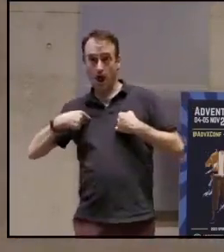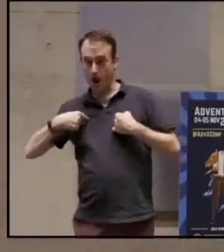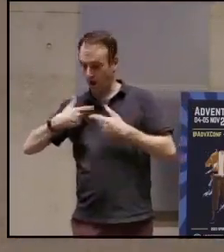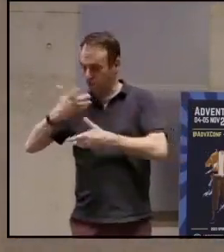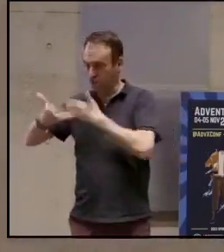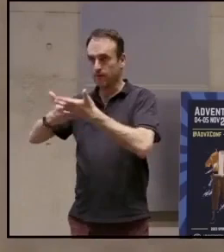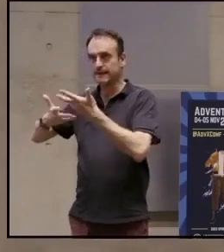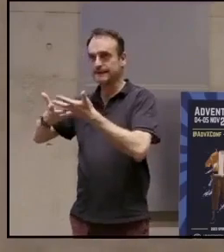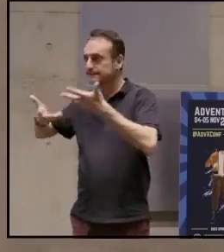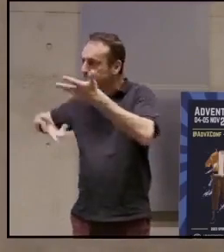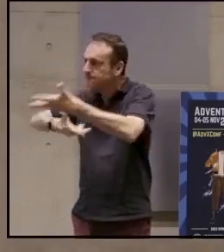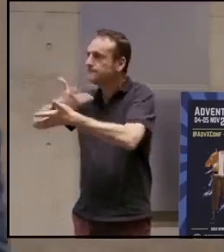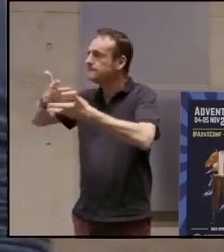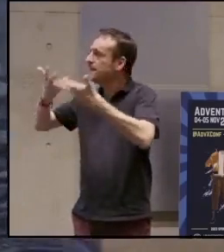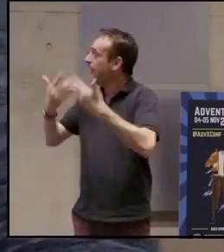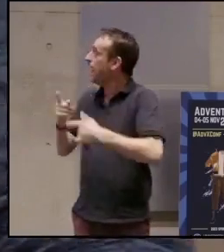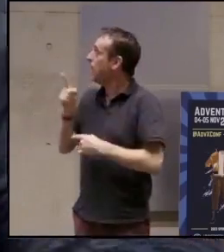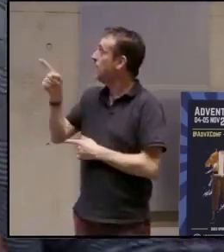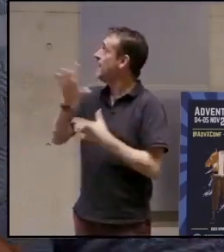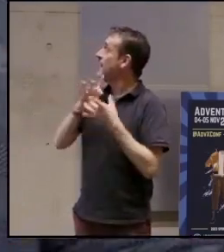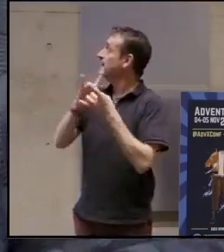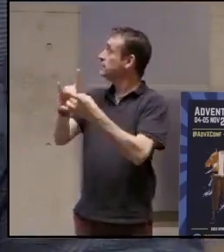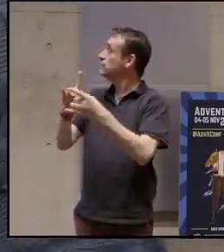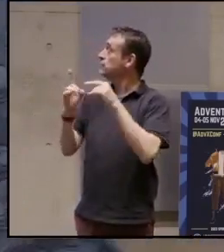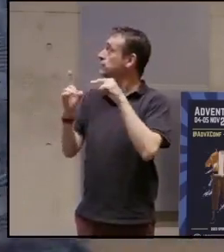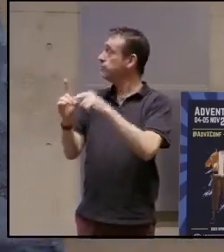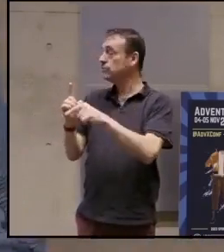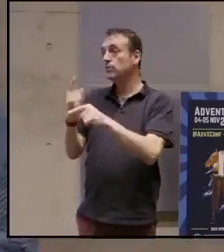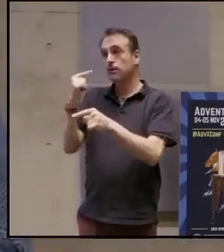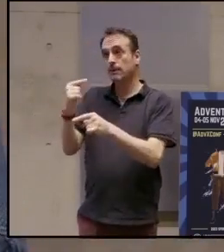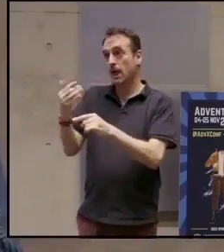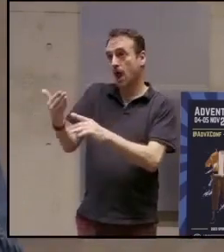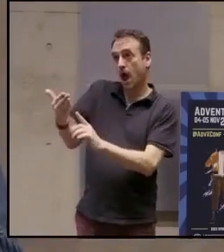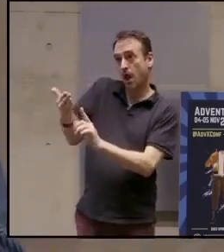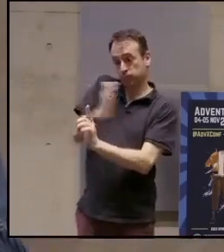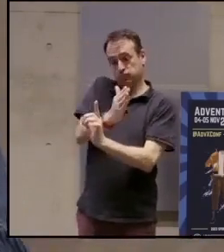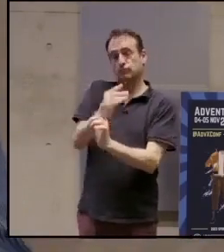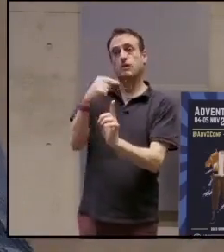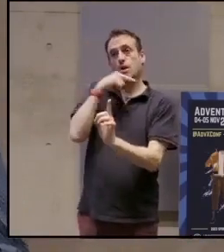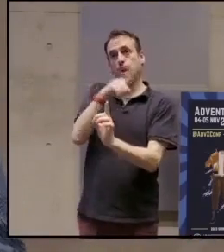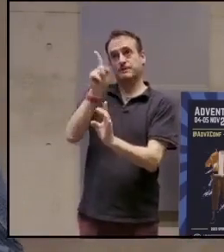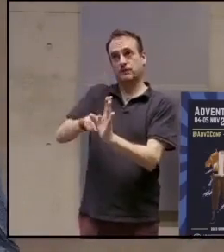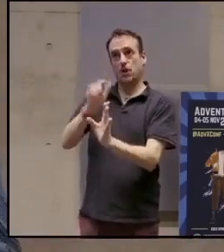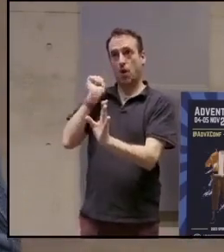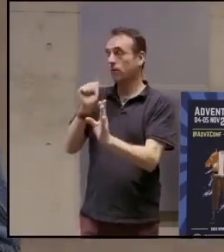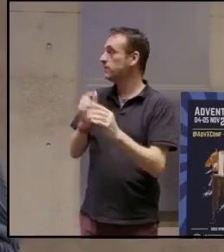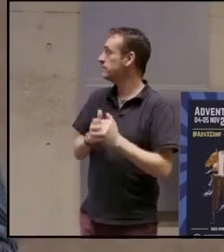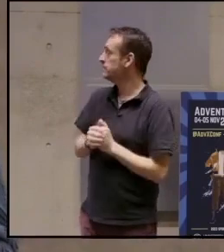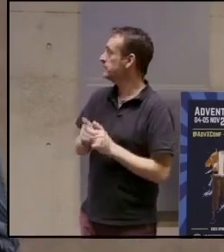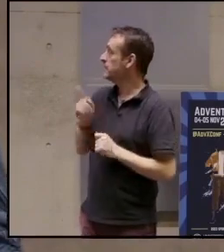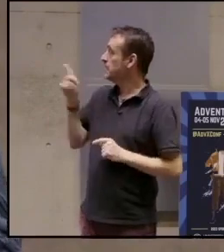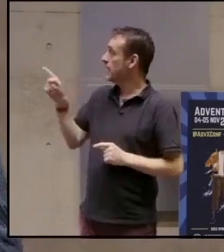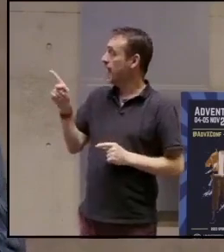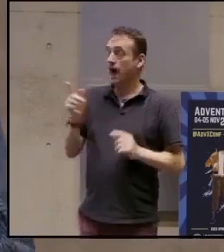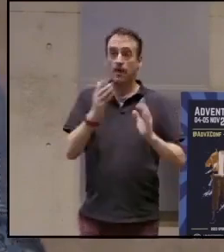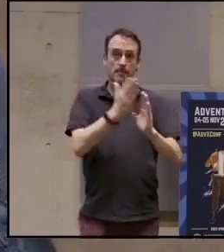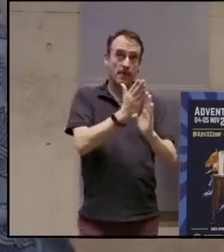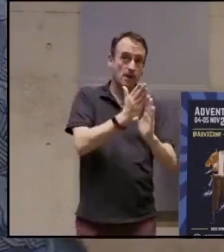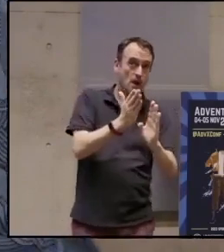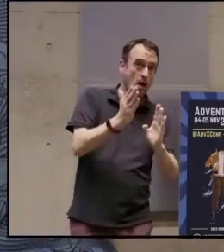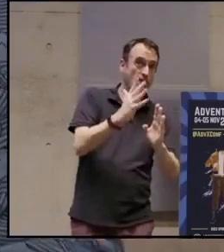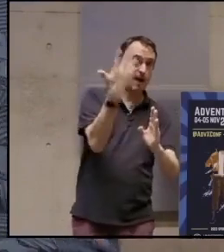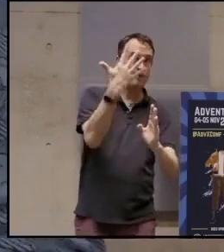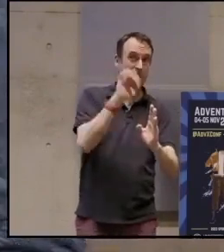poorly documented, and it's not easy to gain further documentation. That can be a hard window to put things into, but it's